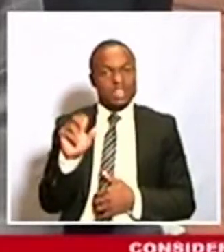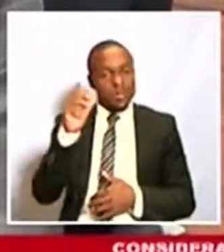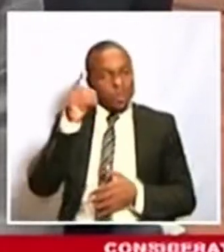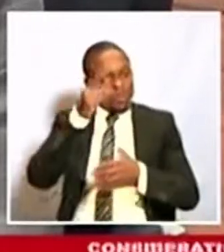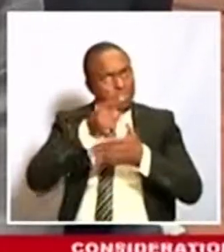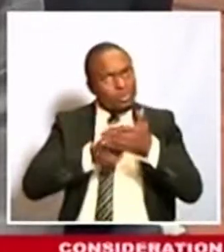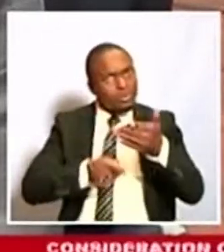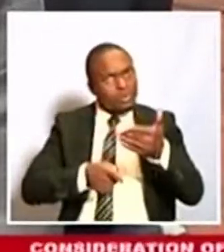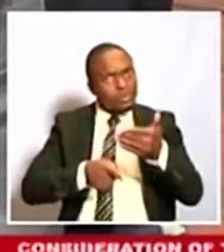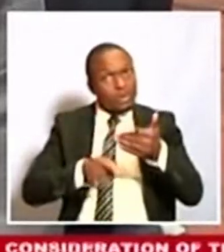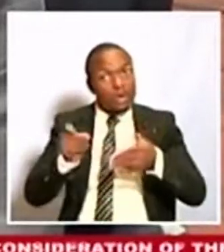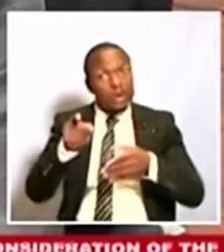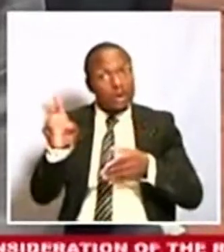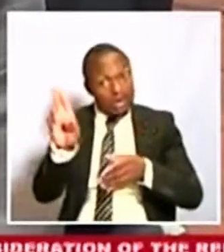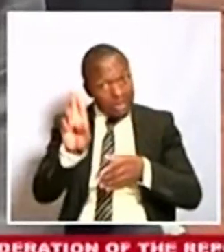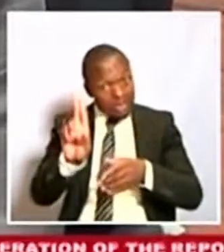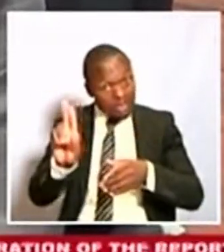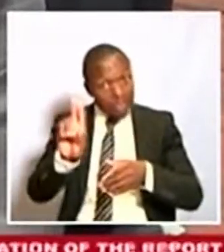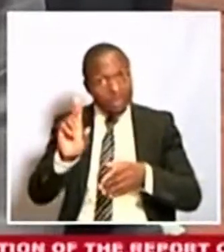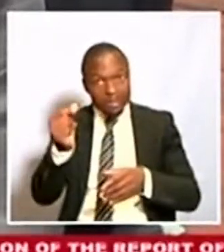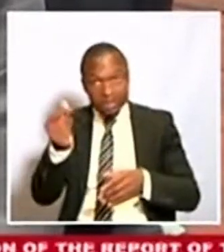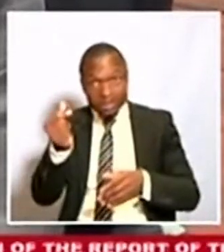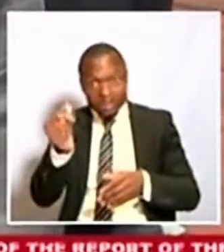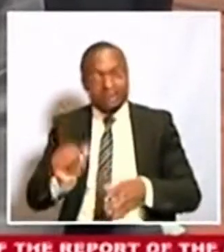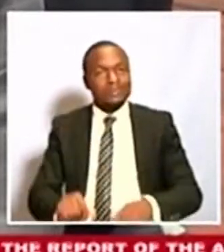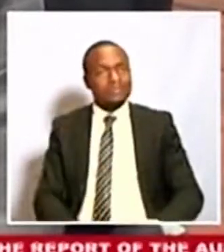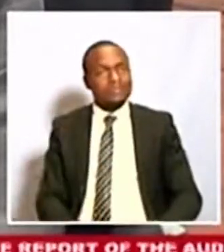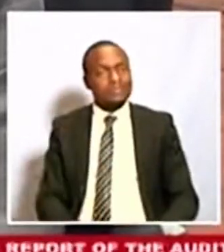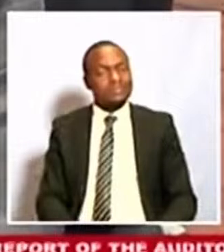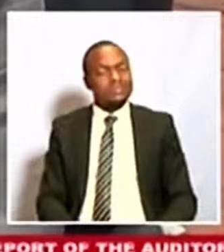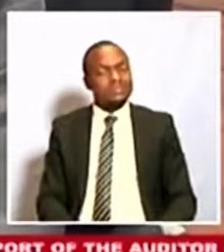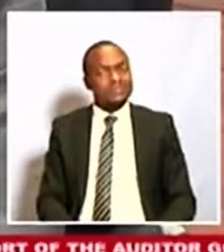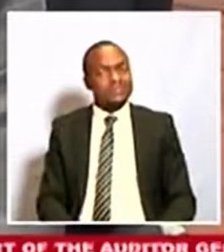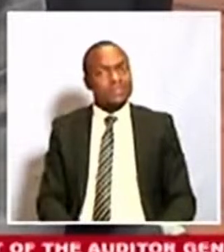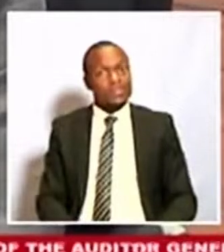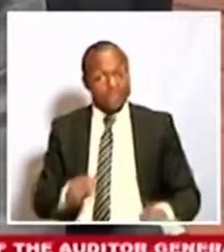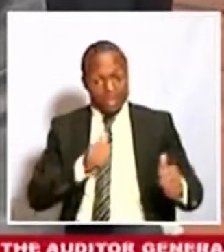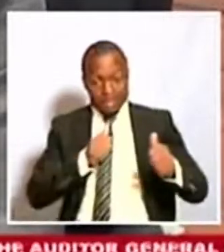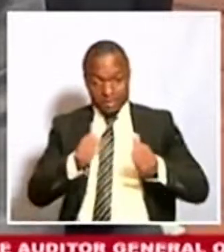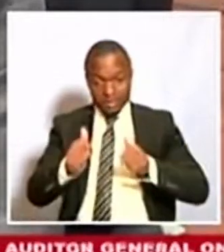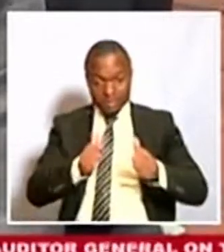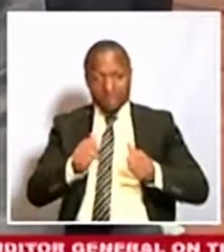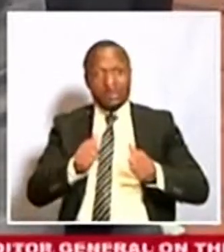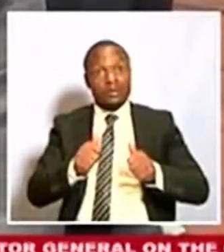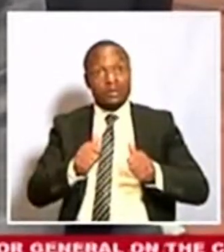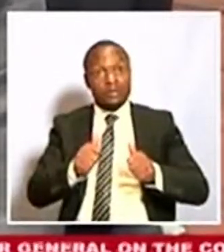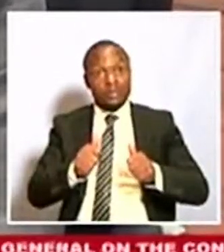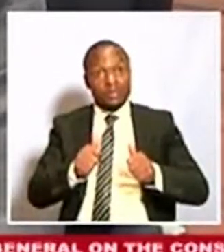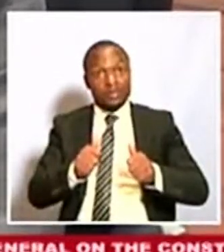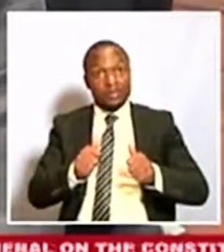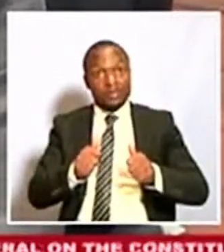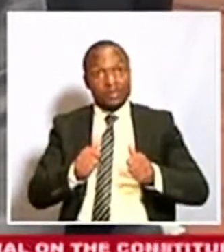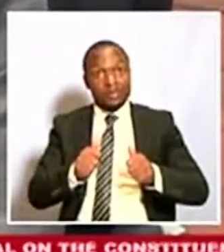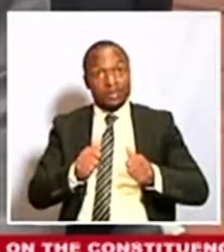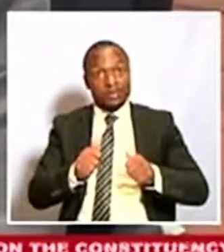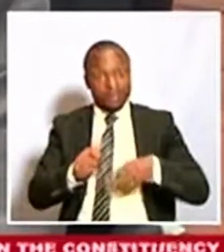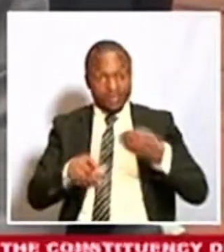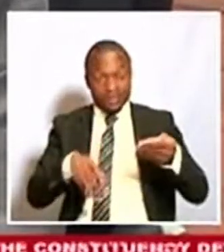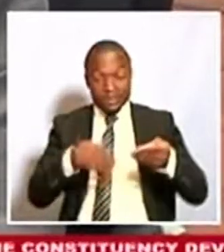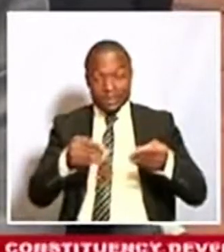what do you use the money that is administrative expense that is under CDF